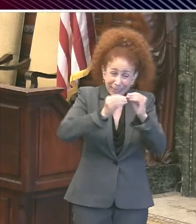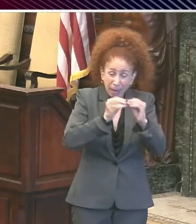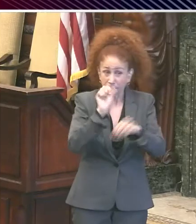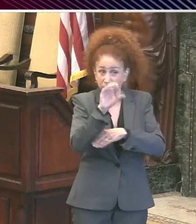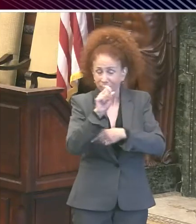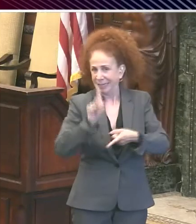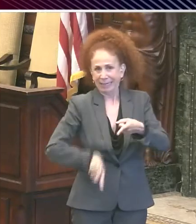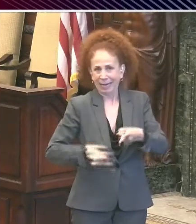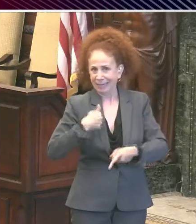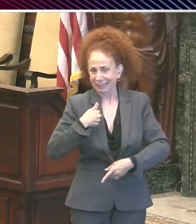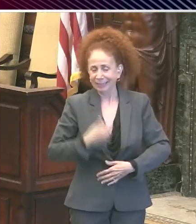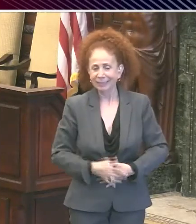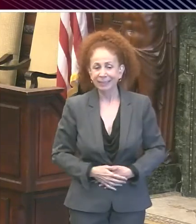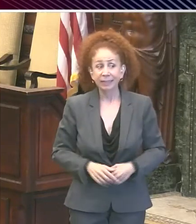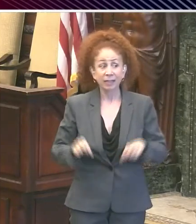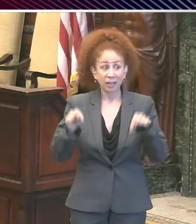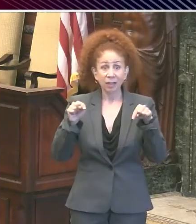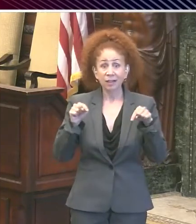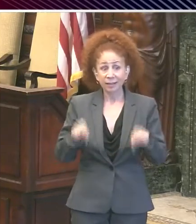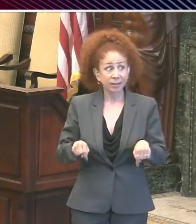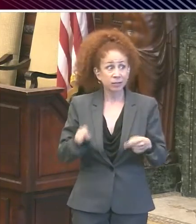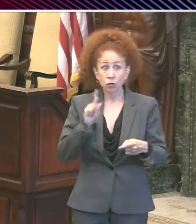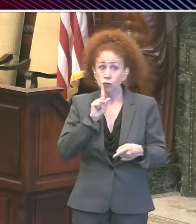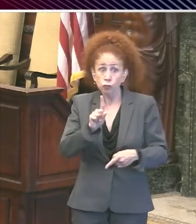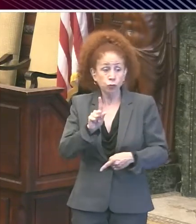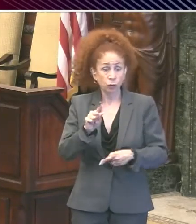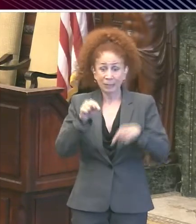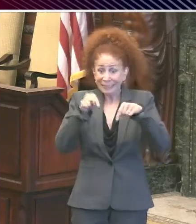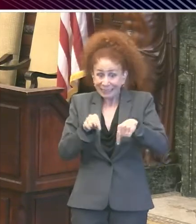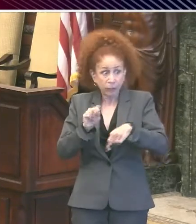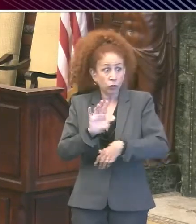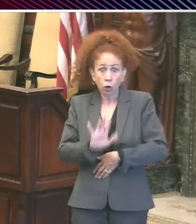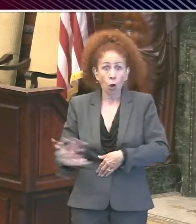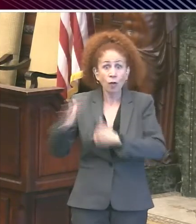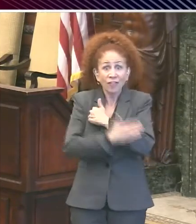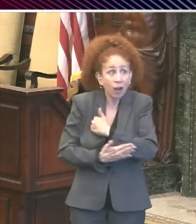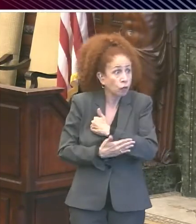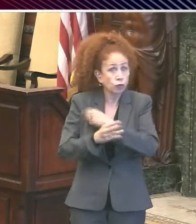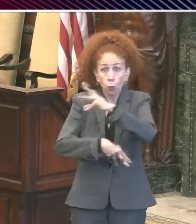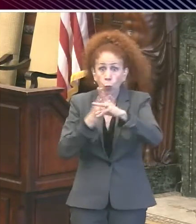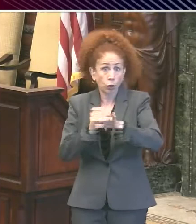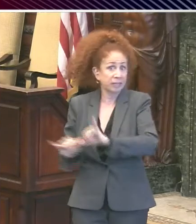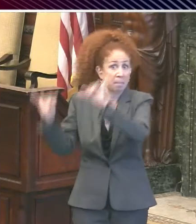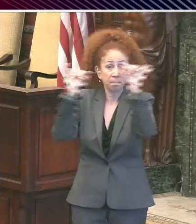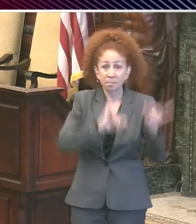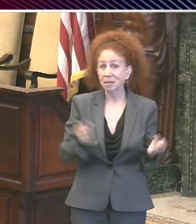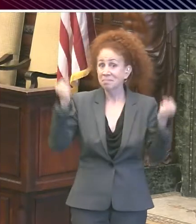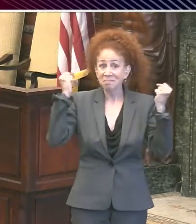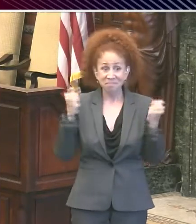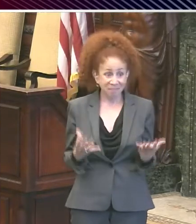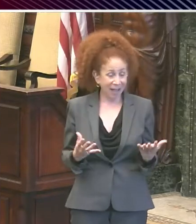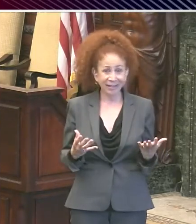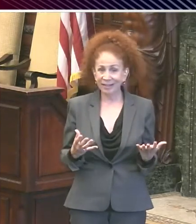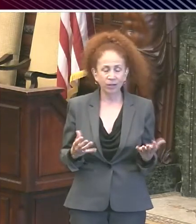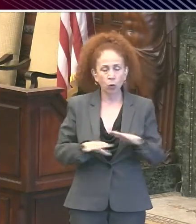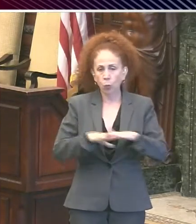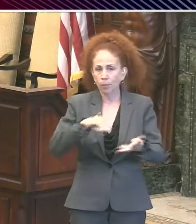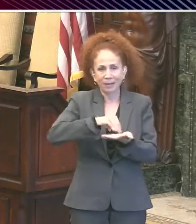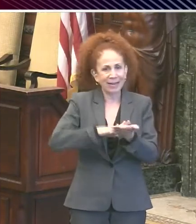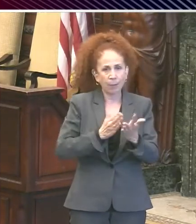that. We know this is true around the country, around the world, that there are many infections that never are come to attention through